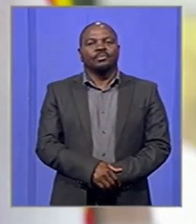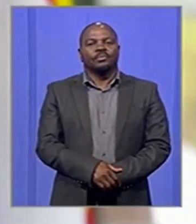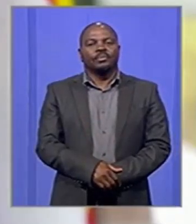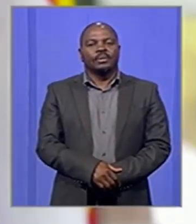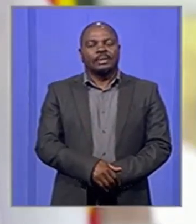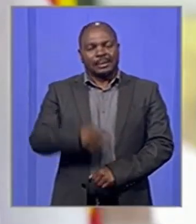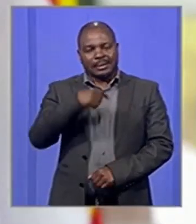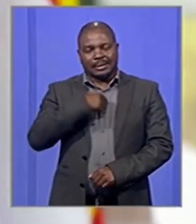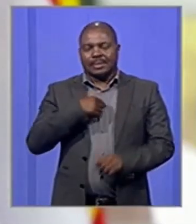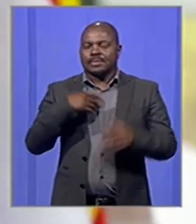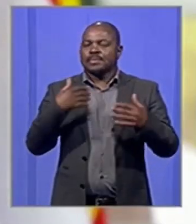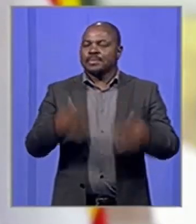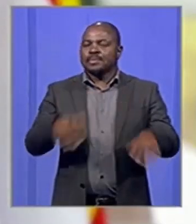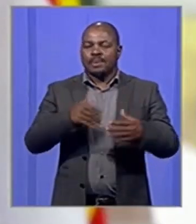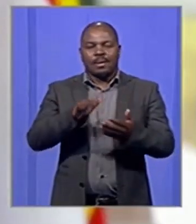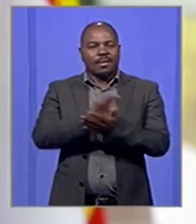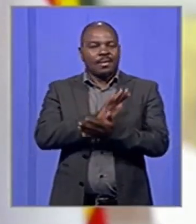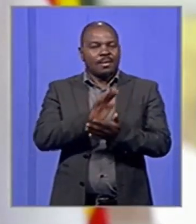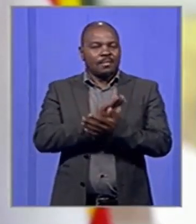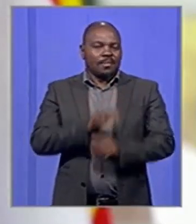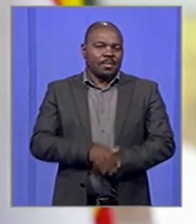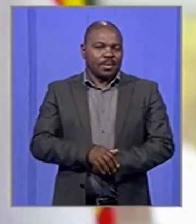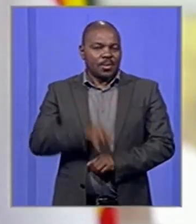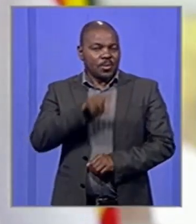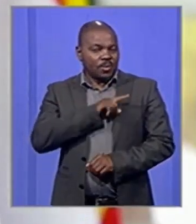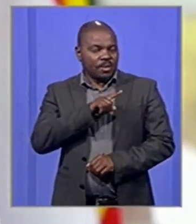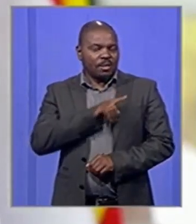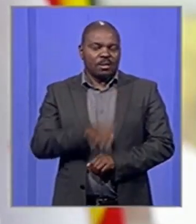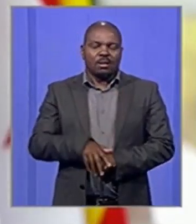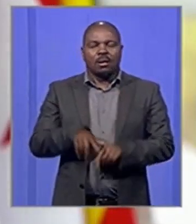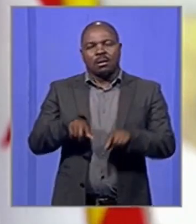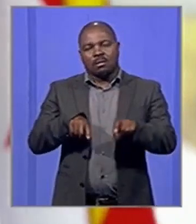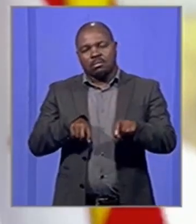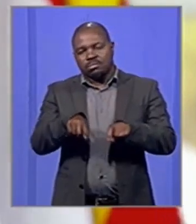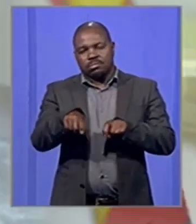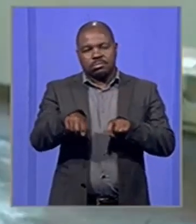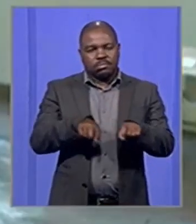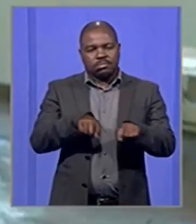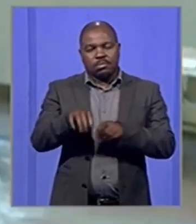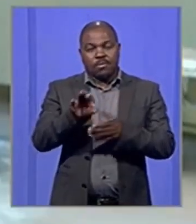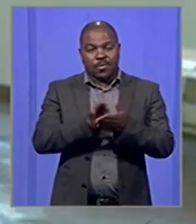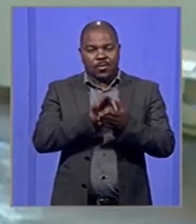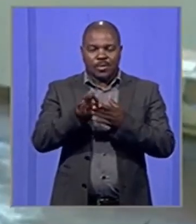I'm so happy that the race was run peacefully.